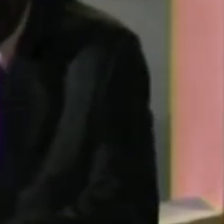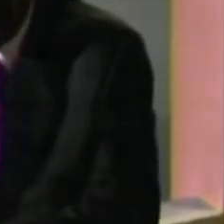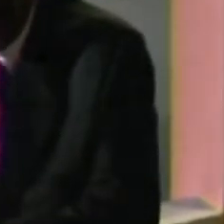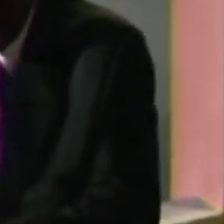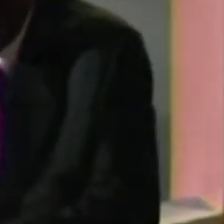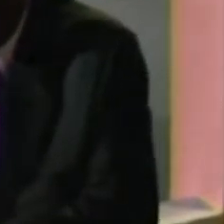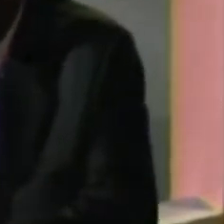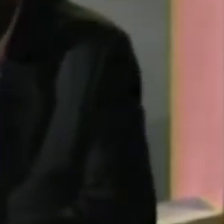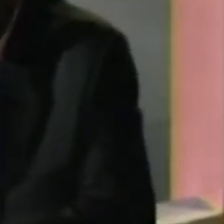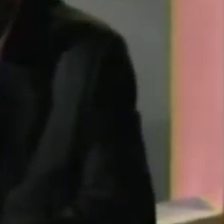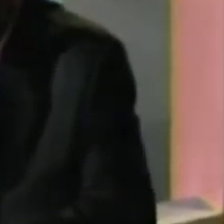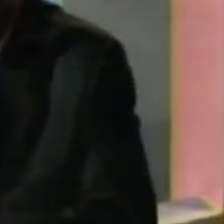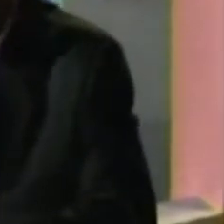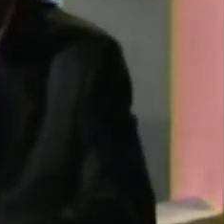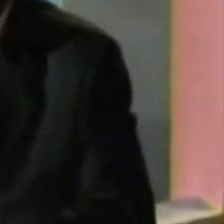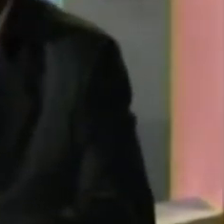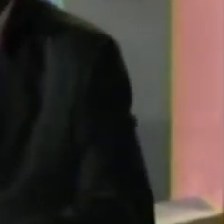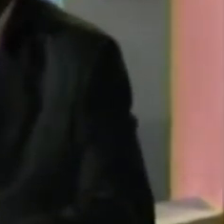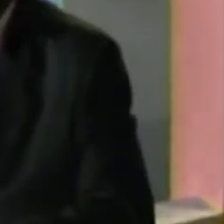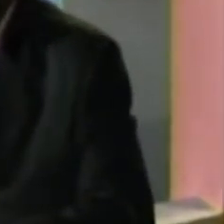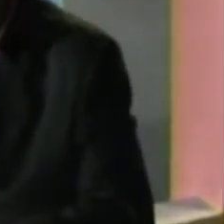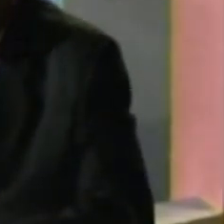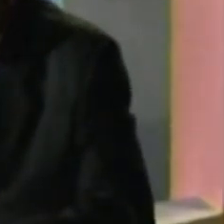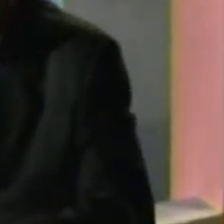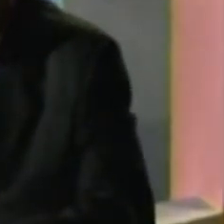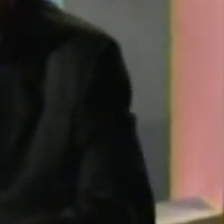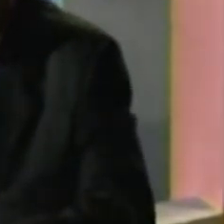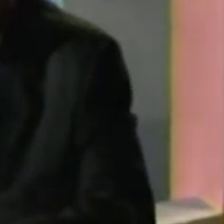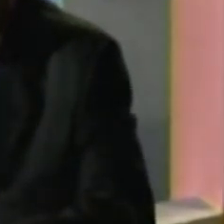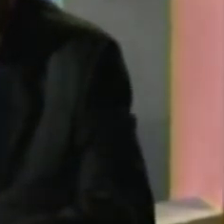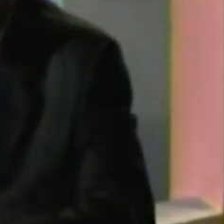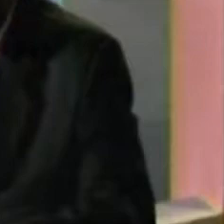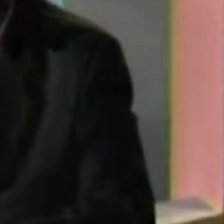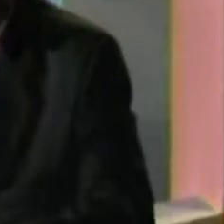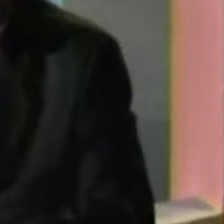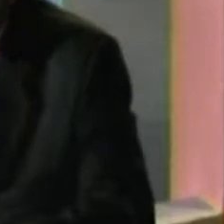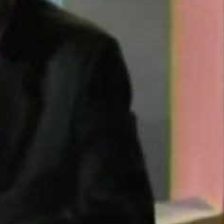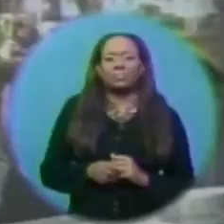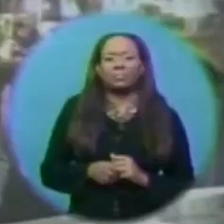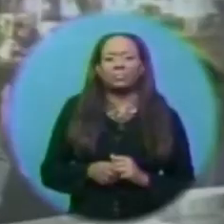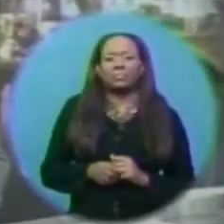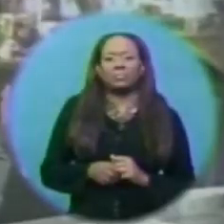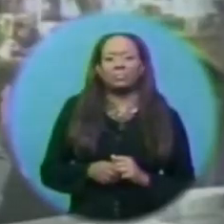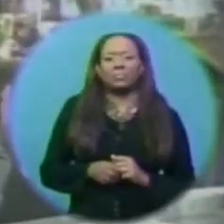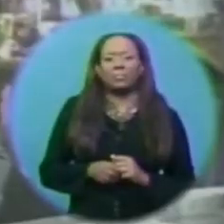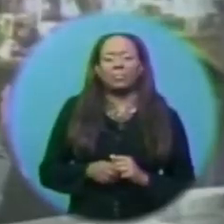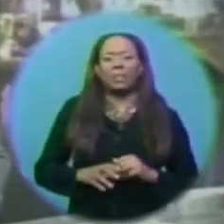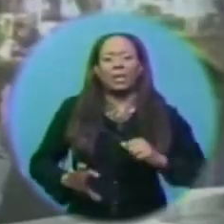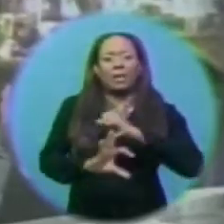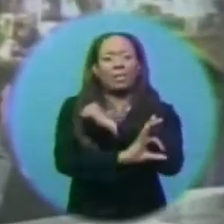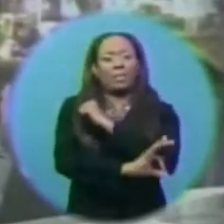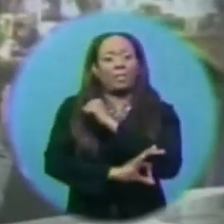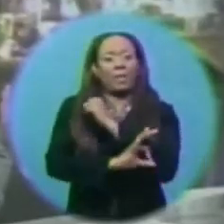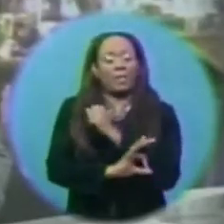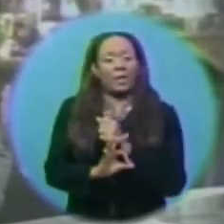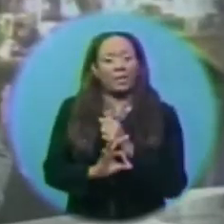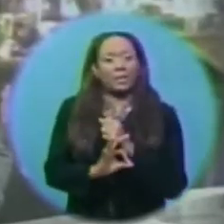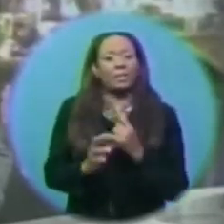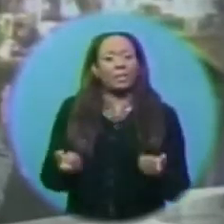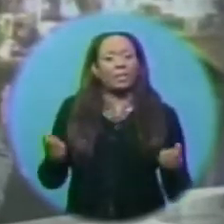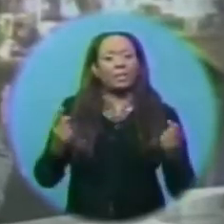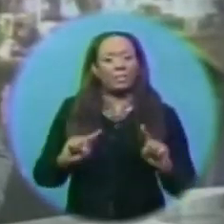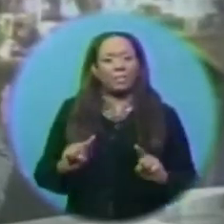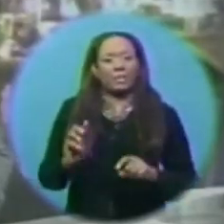with the diplomatic corps and the wider nation. And Foreign Affairs Minister Senator